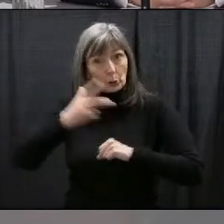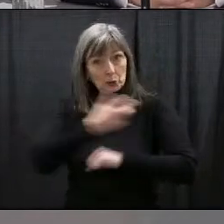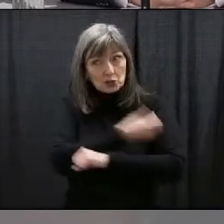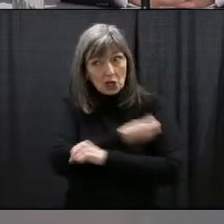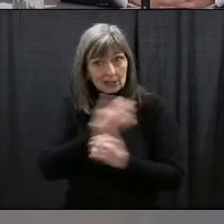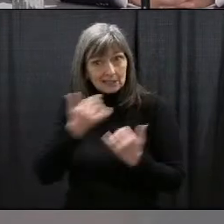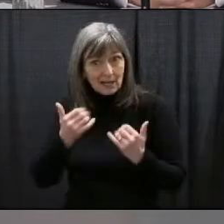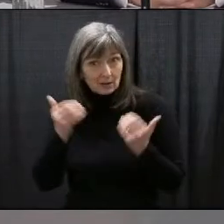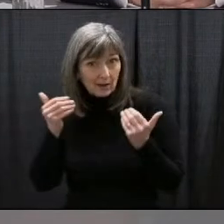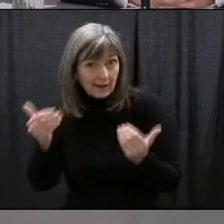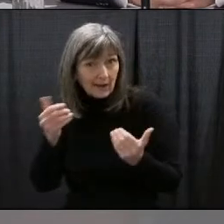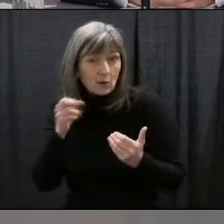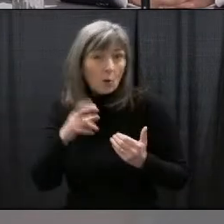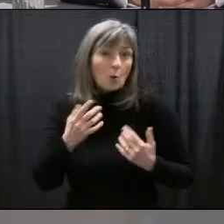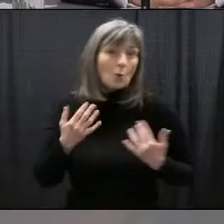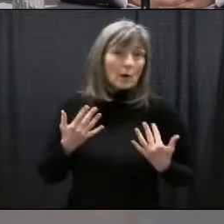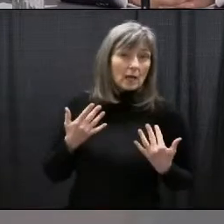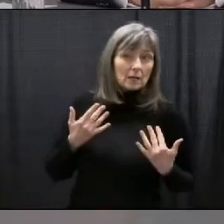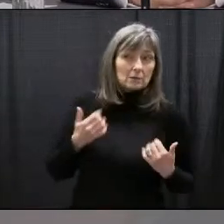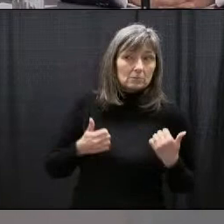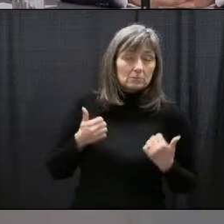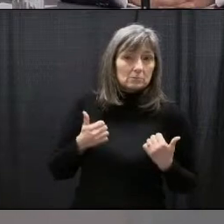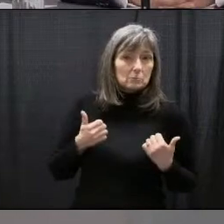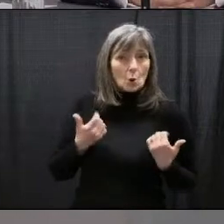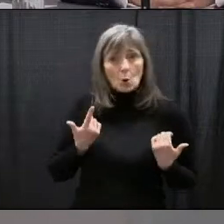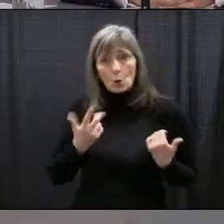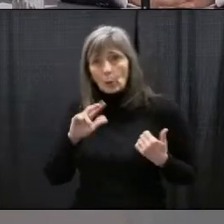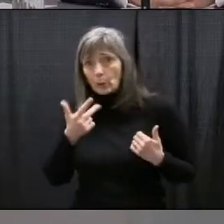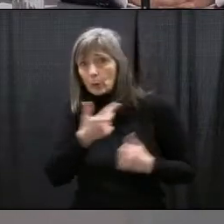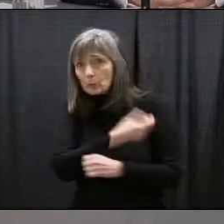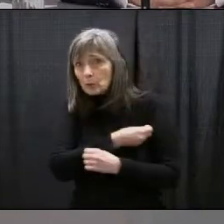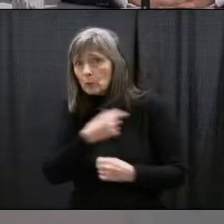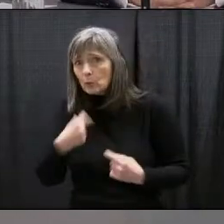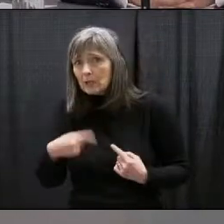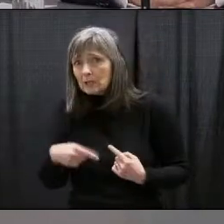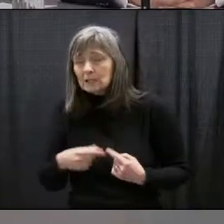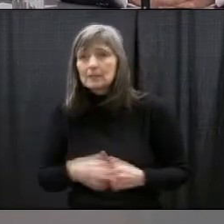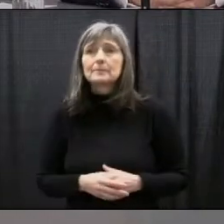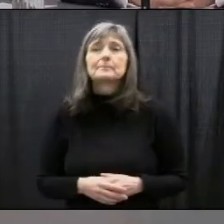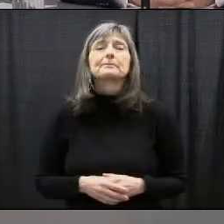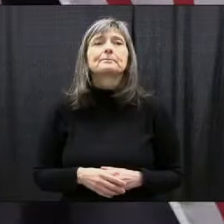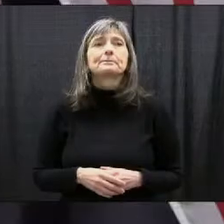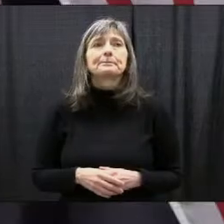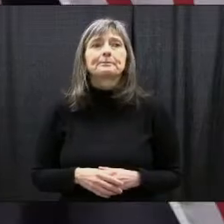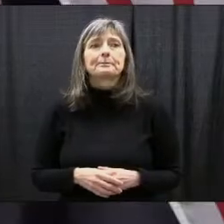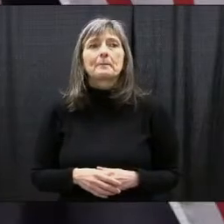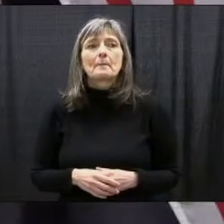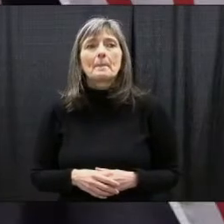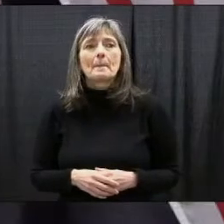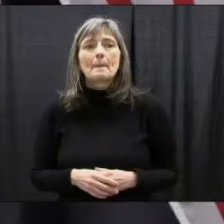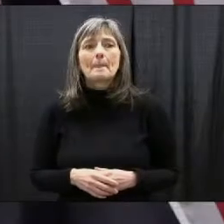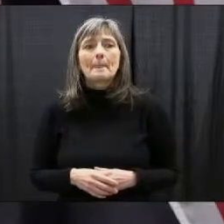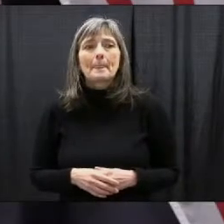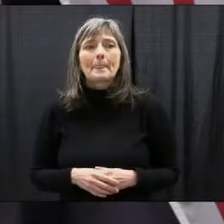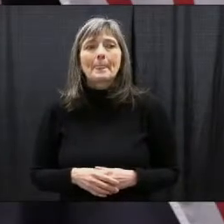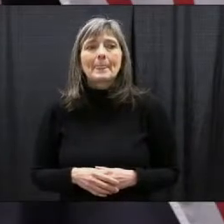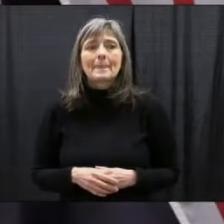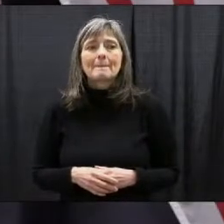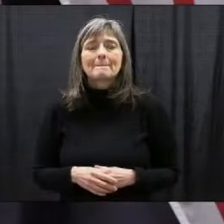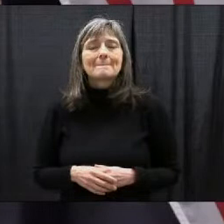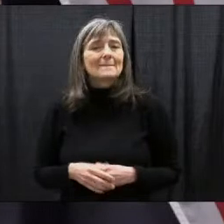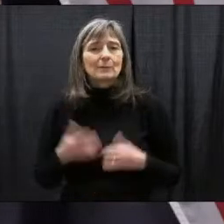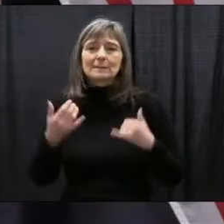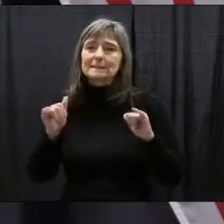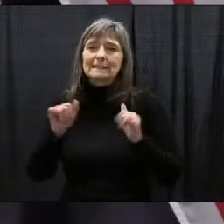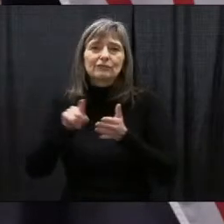booster, and if so, how long should they wait? So the evidence is really